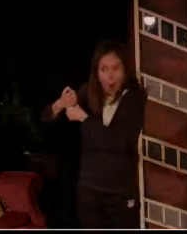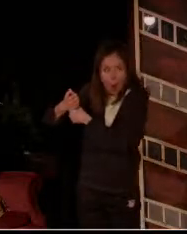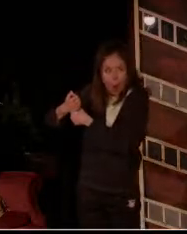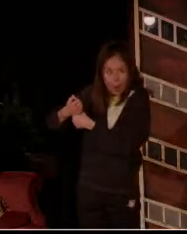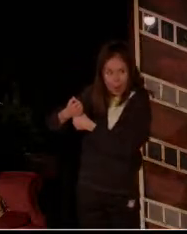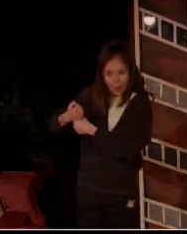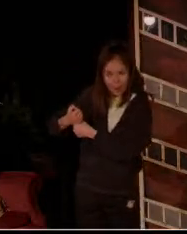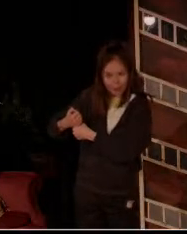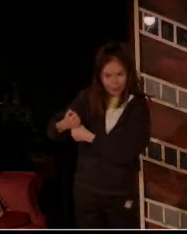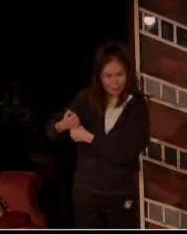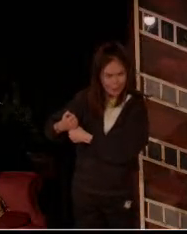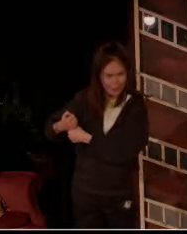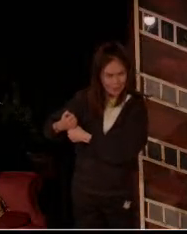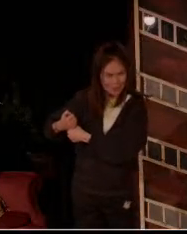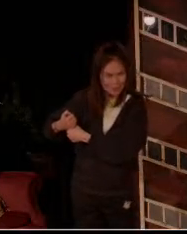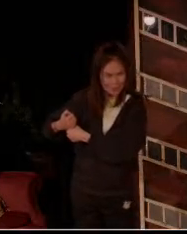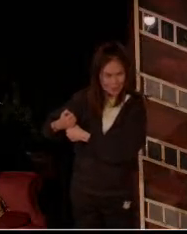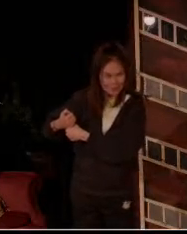now seems to be.